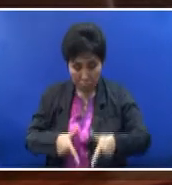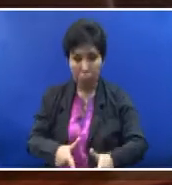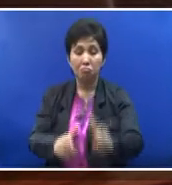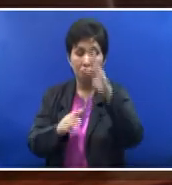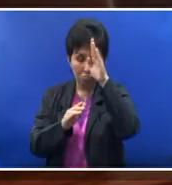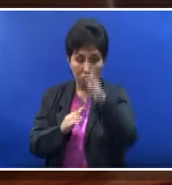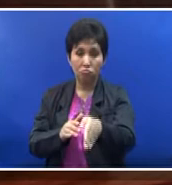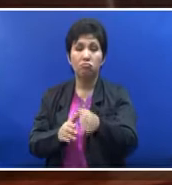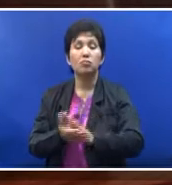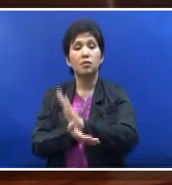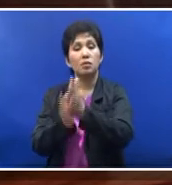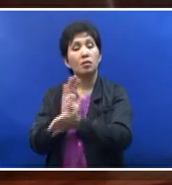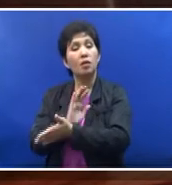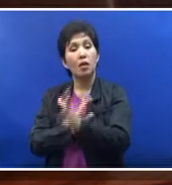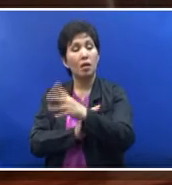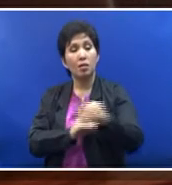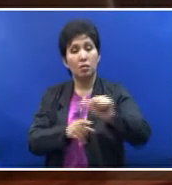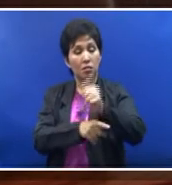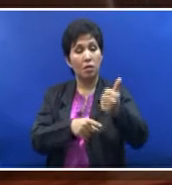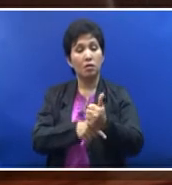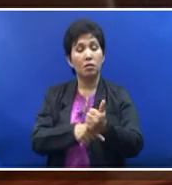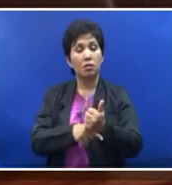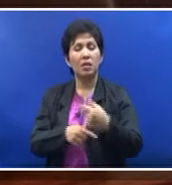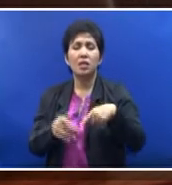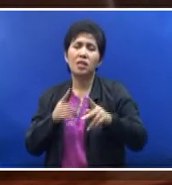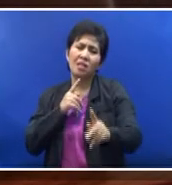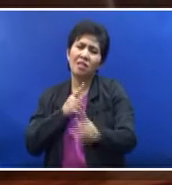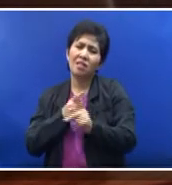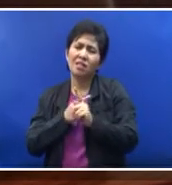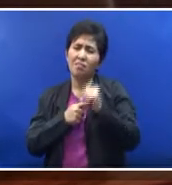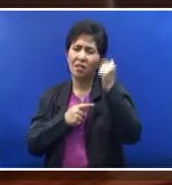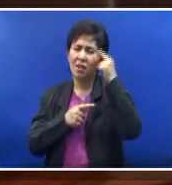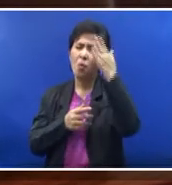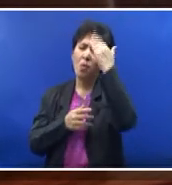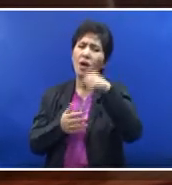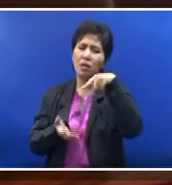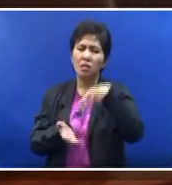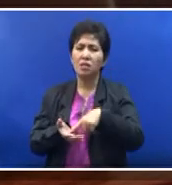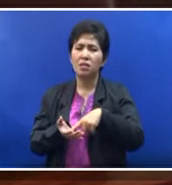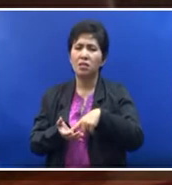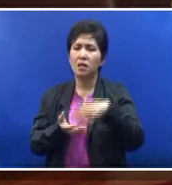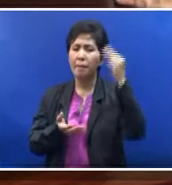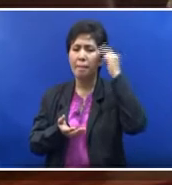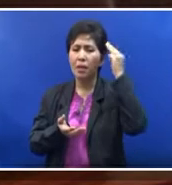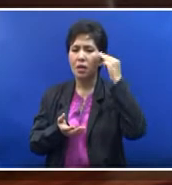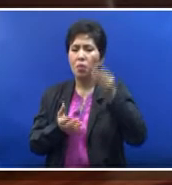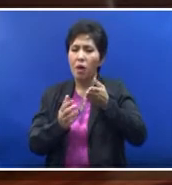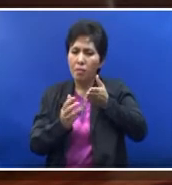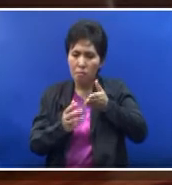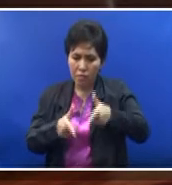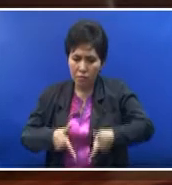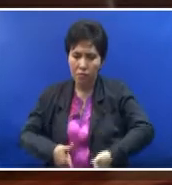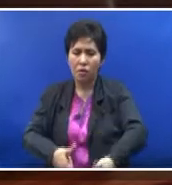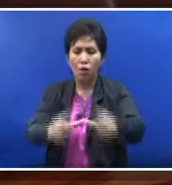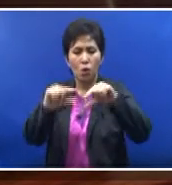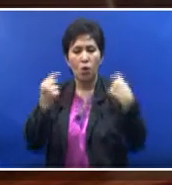have this. Okay, and they keep thinking, why this Malay girl, okay, when they want to pass down a group